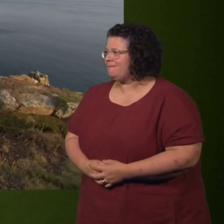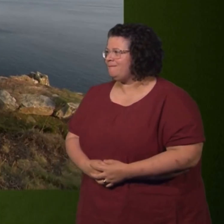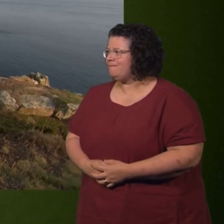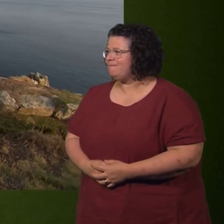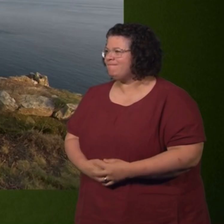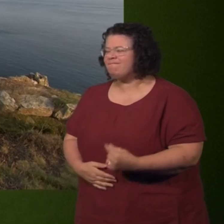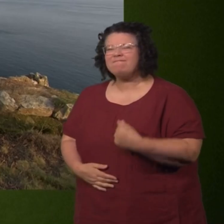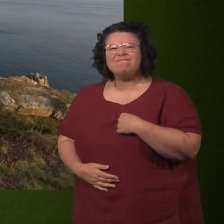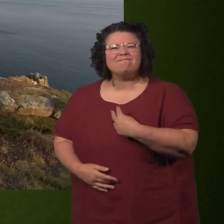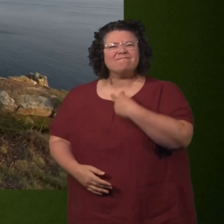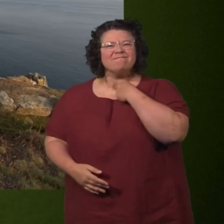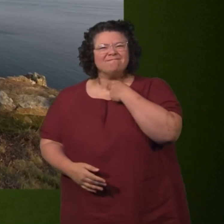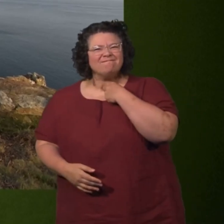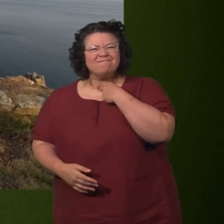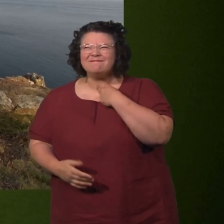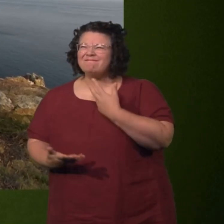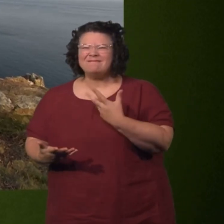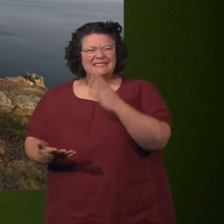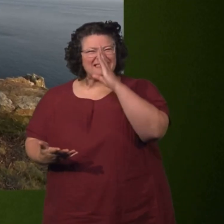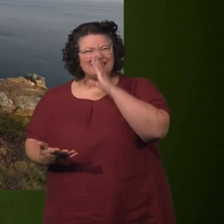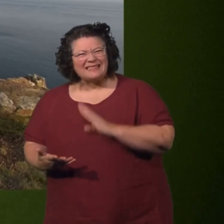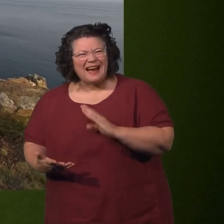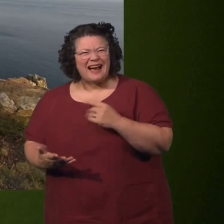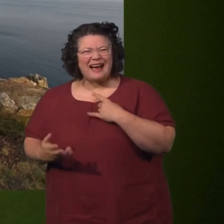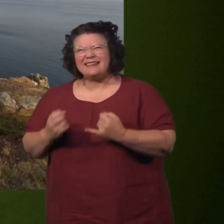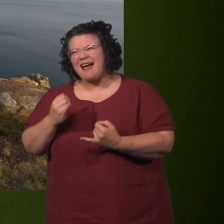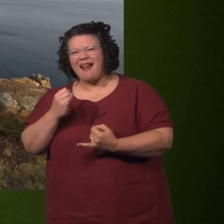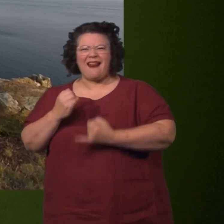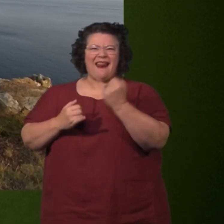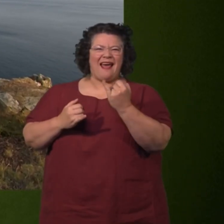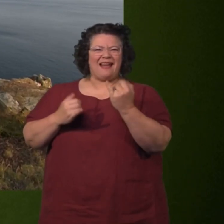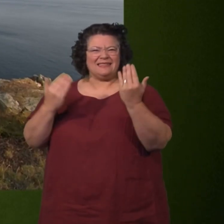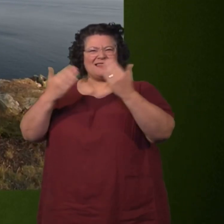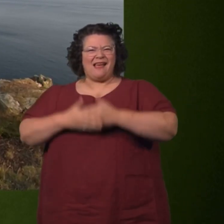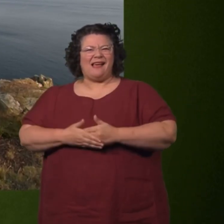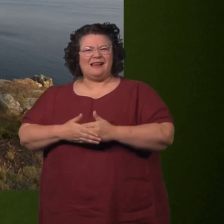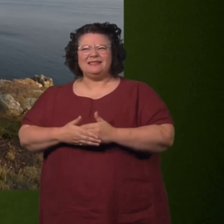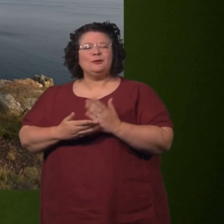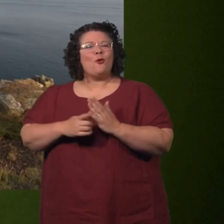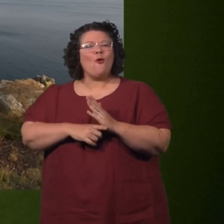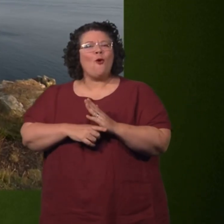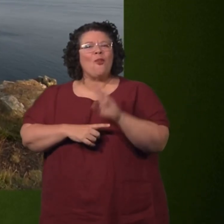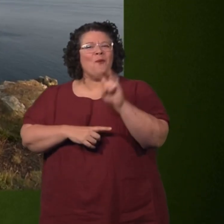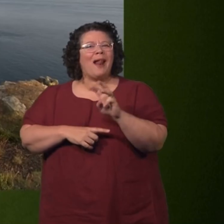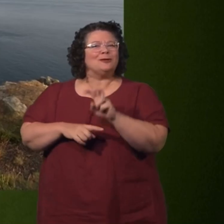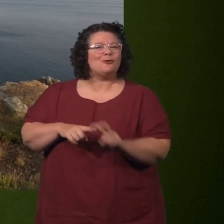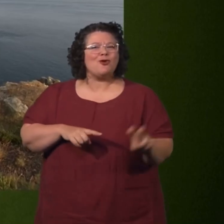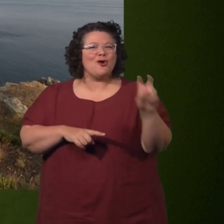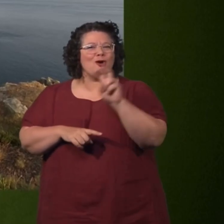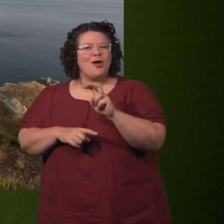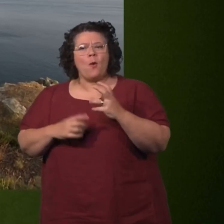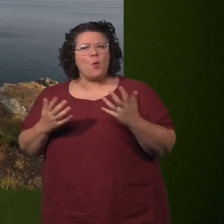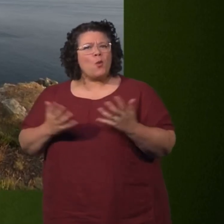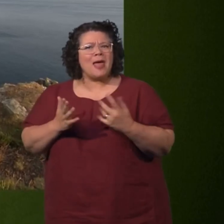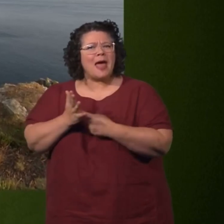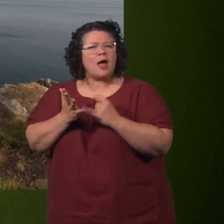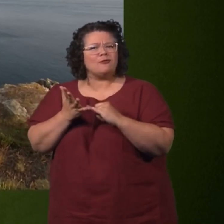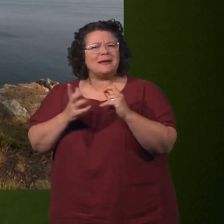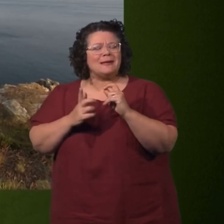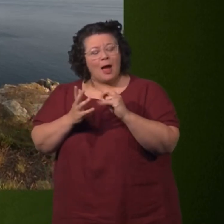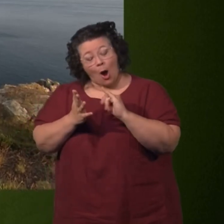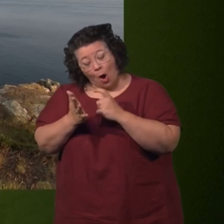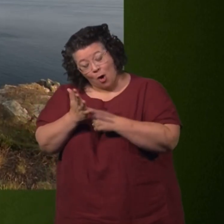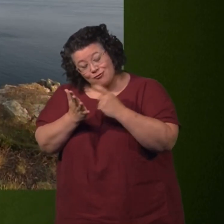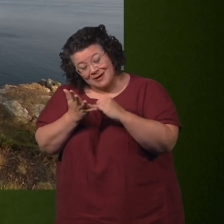It absolutely is. And I'm sad to say it is our last night of our North Wales tour. We're back at the RSPB Reserve at South